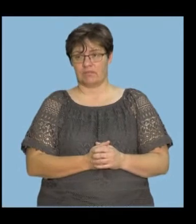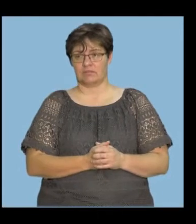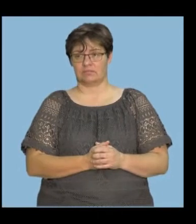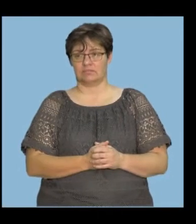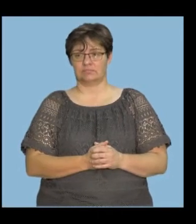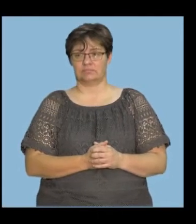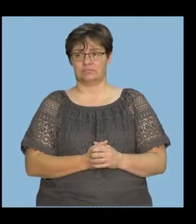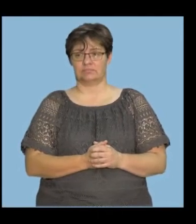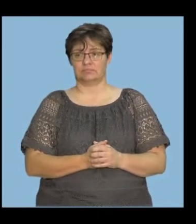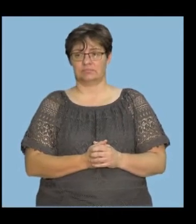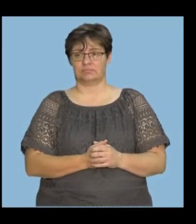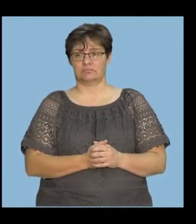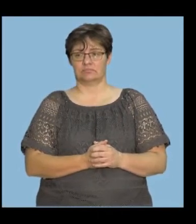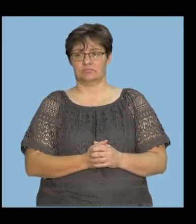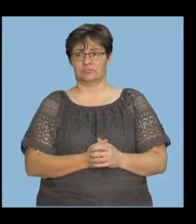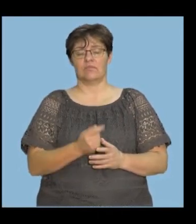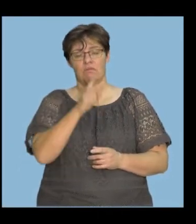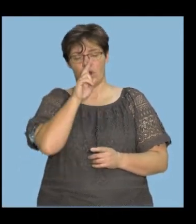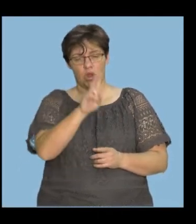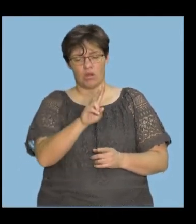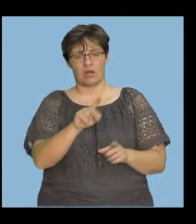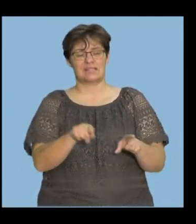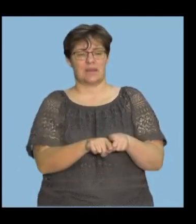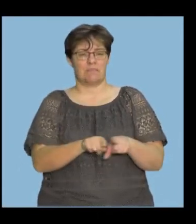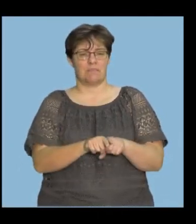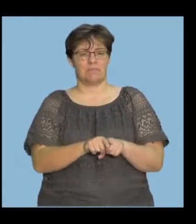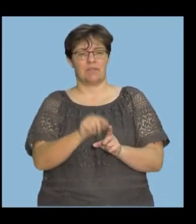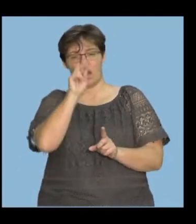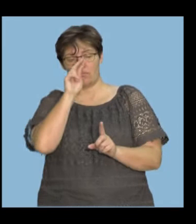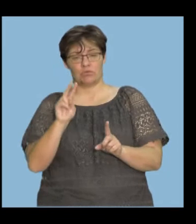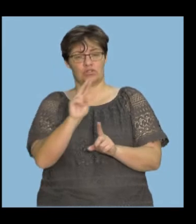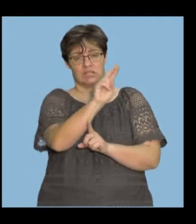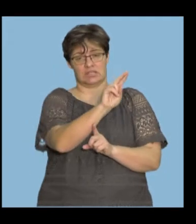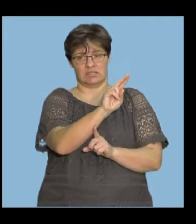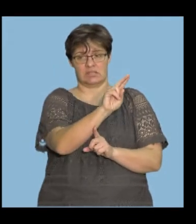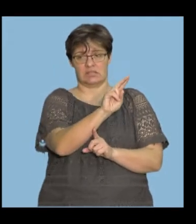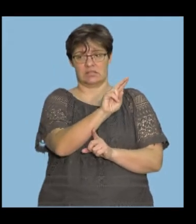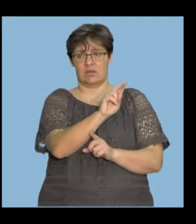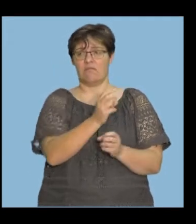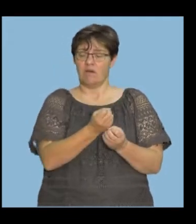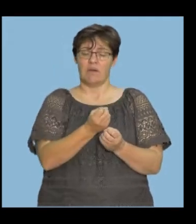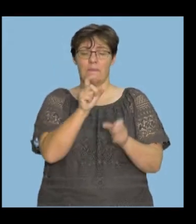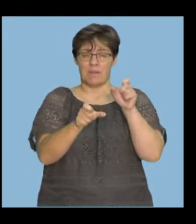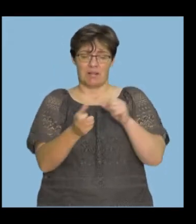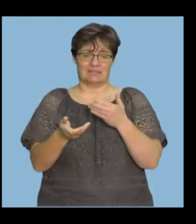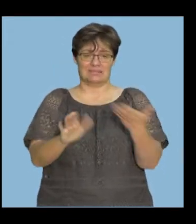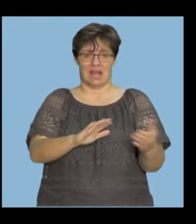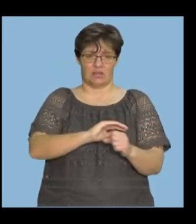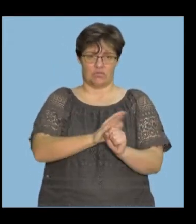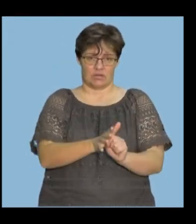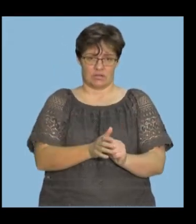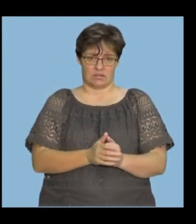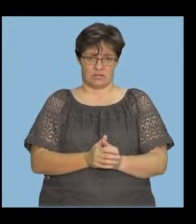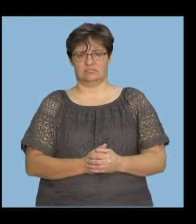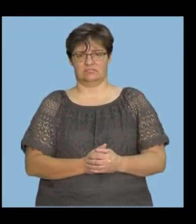so we'll look at also at the projection, the number of coronavirus deaths in South